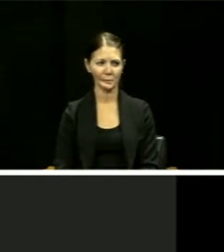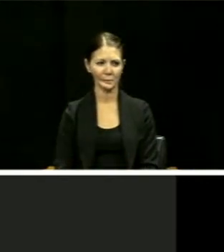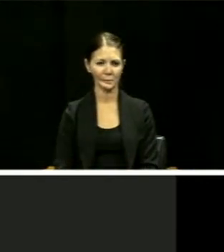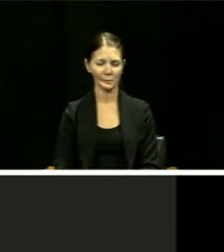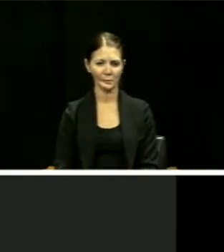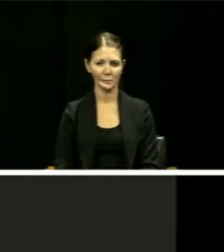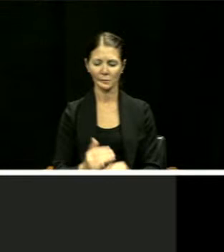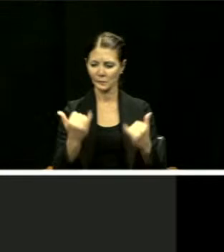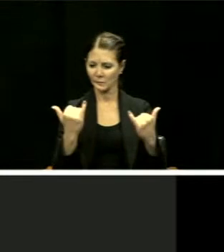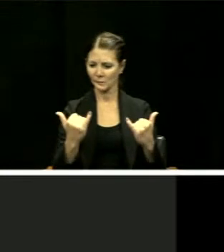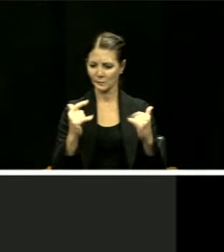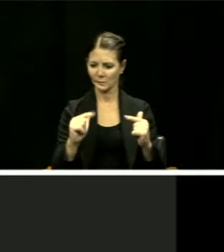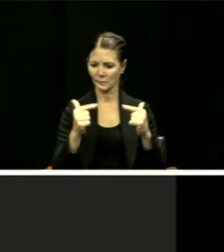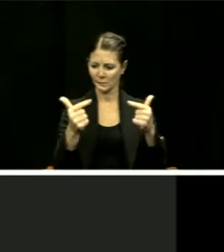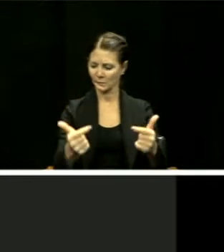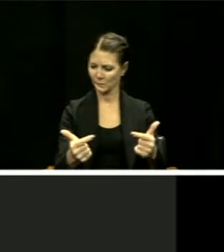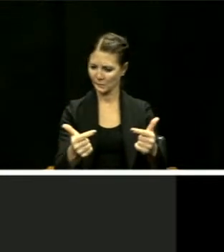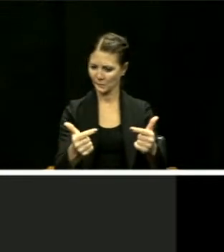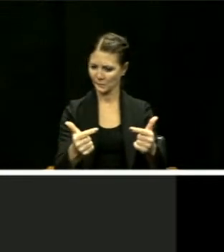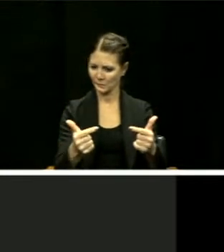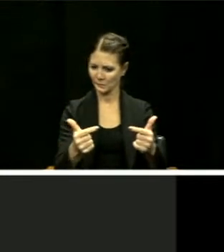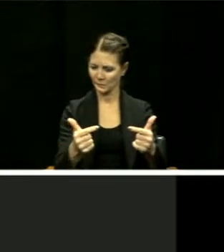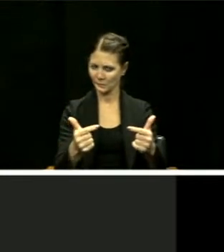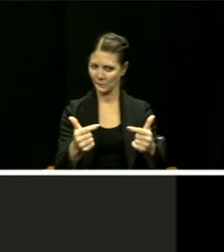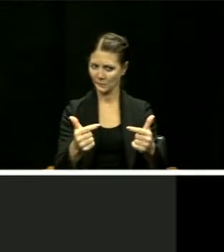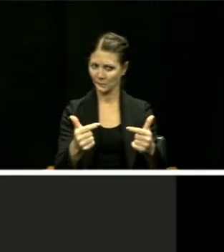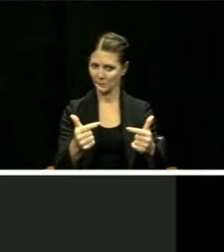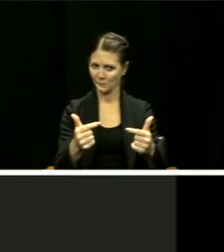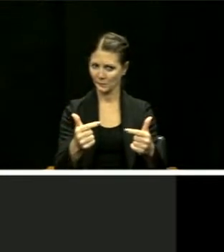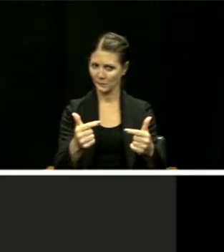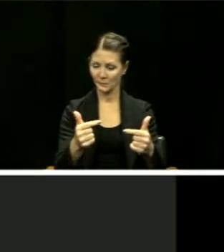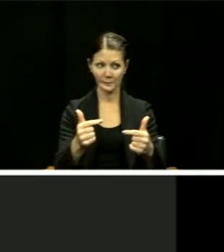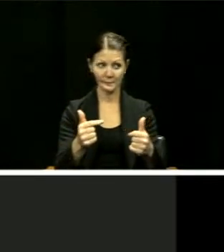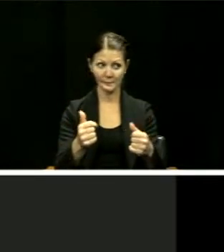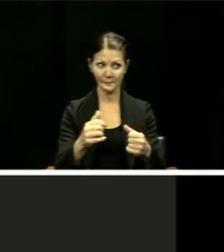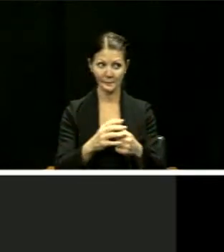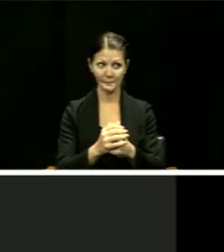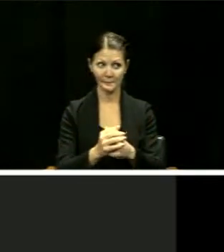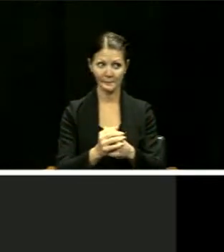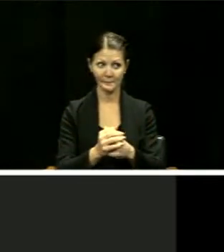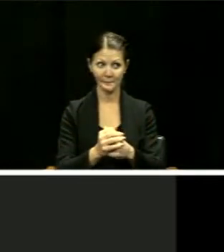I'm going to go ahead and unmute Ms. Lucas.